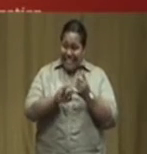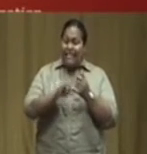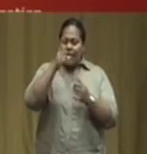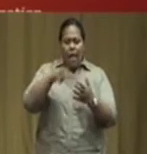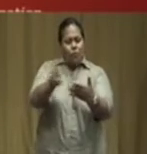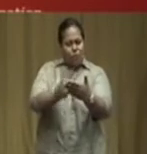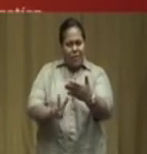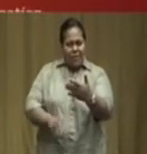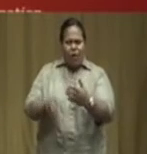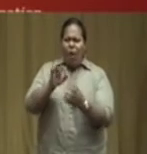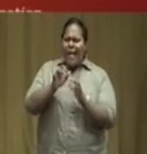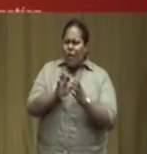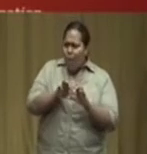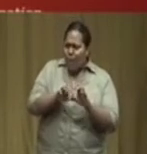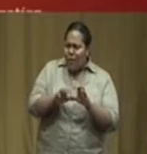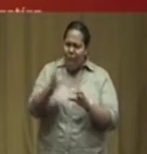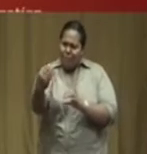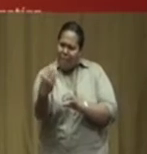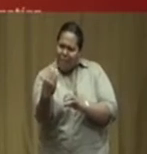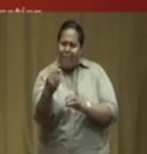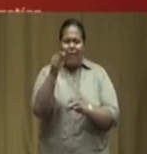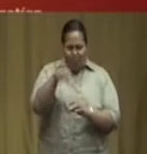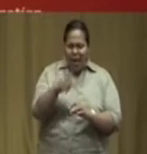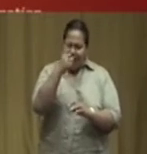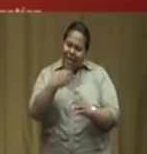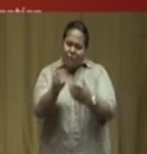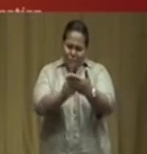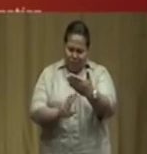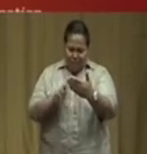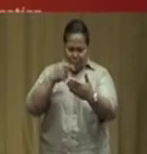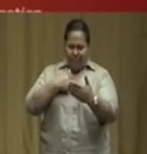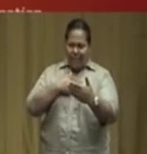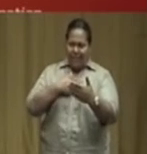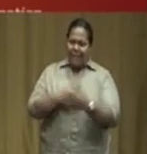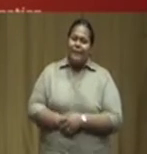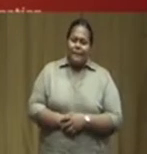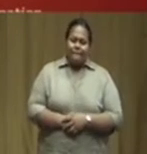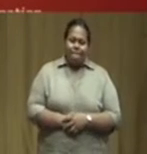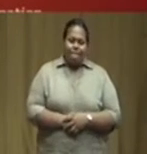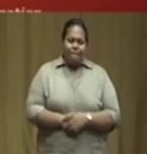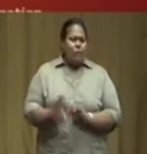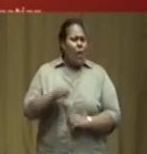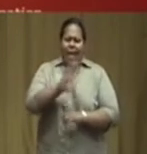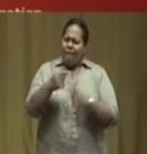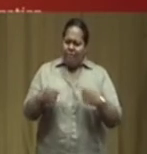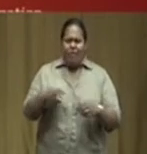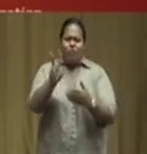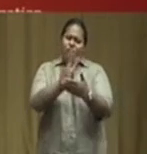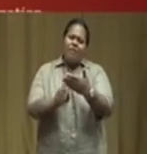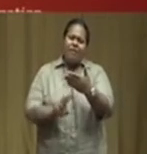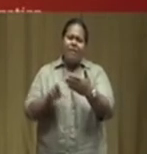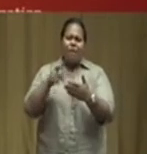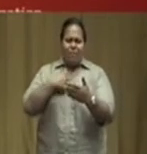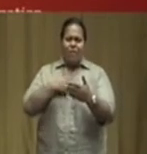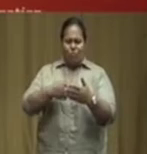JAWS are the computer screen reader that enable us to read out whatever is on the screen. So we